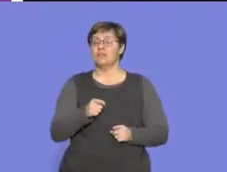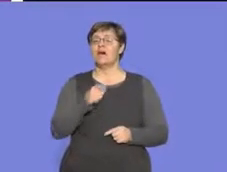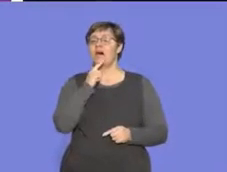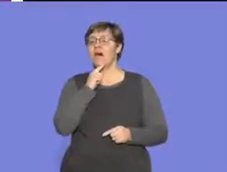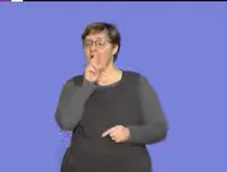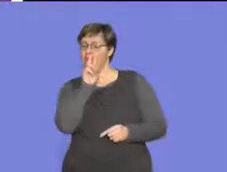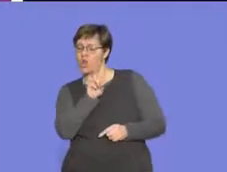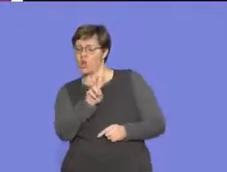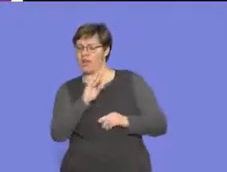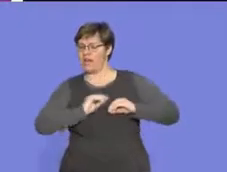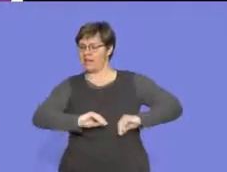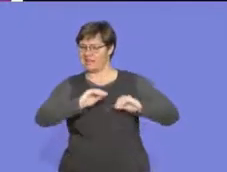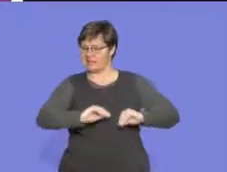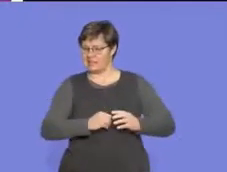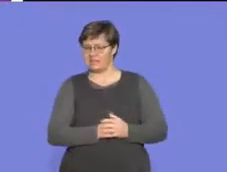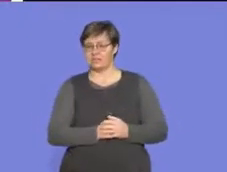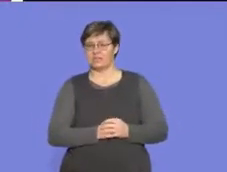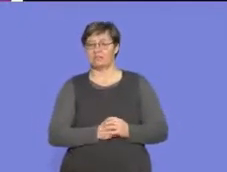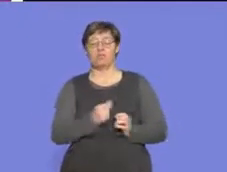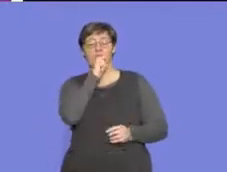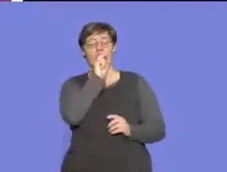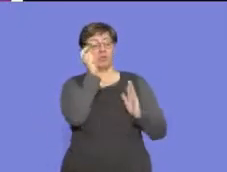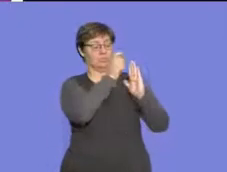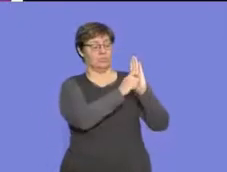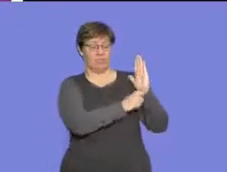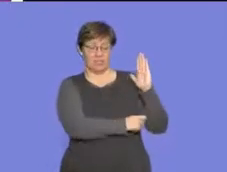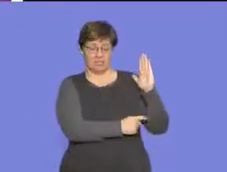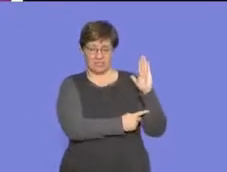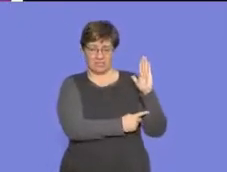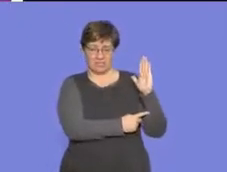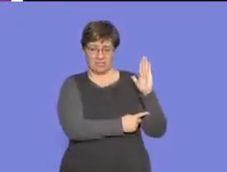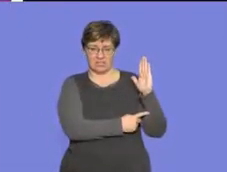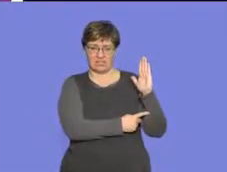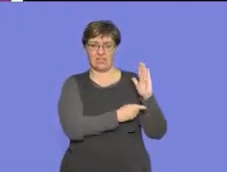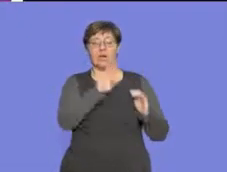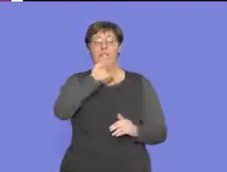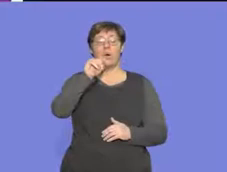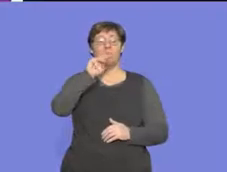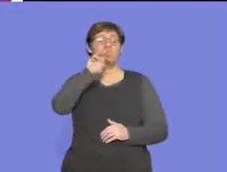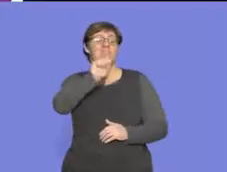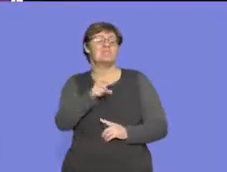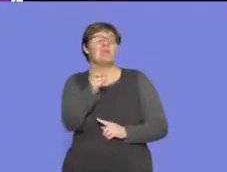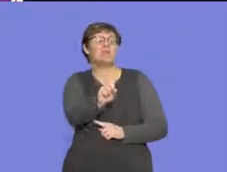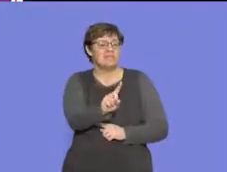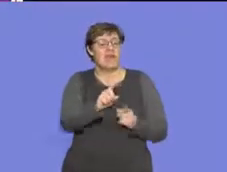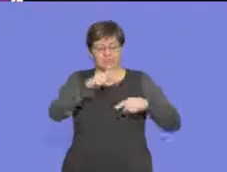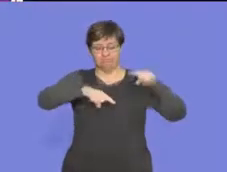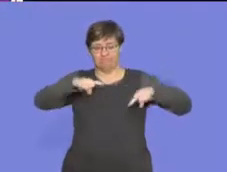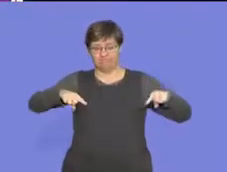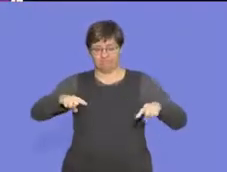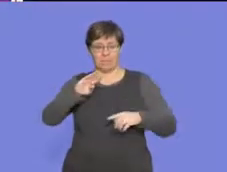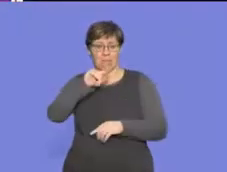up, we're going to be looking at some terminology, essentially what a biome is and the different types of biomes.